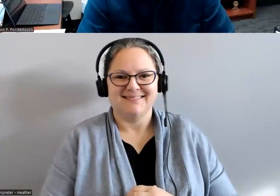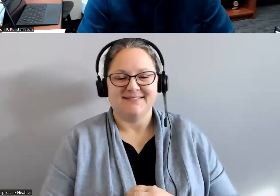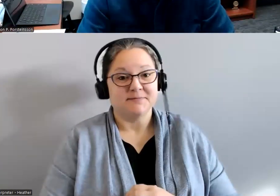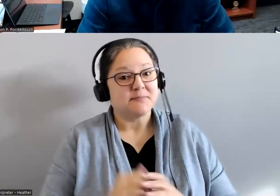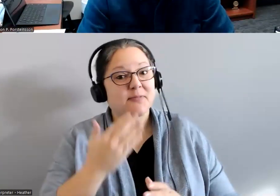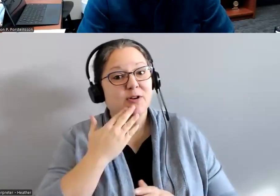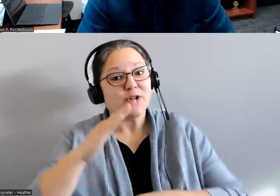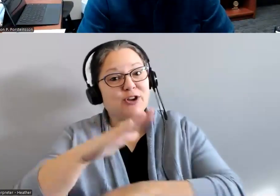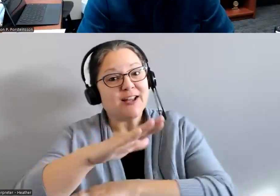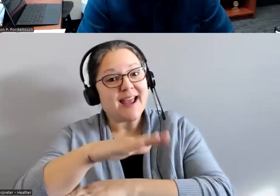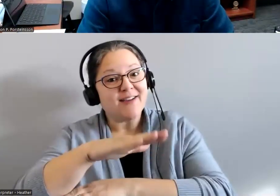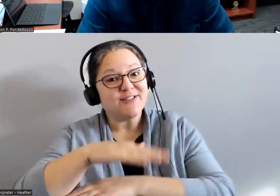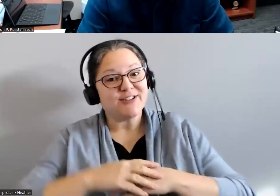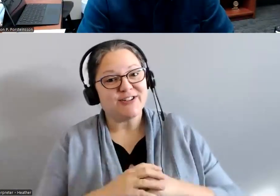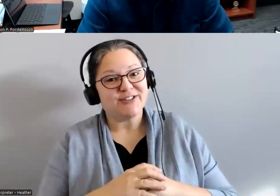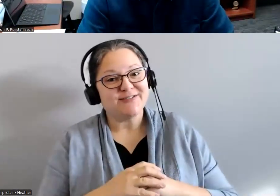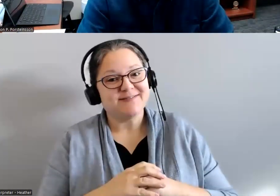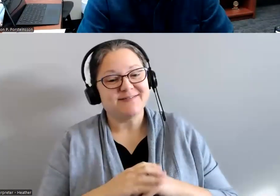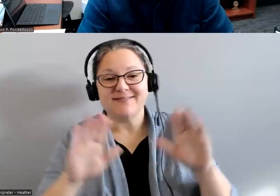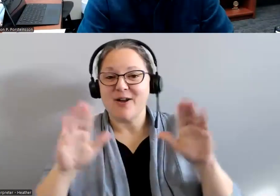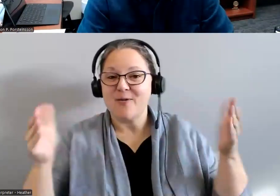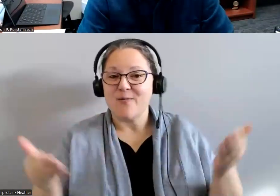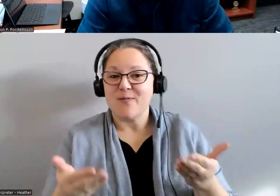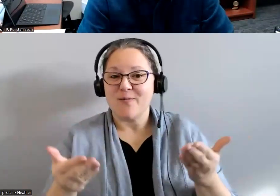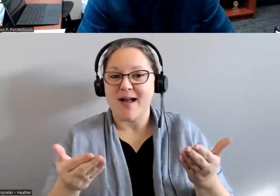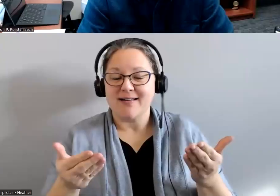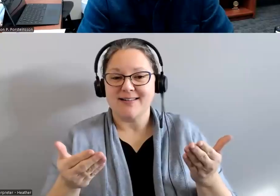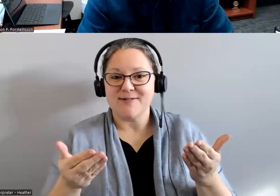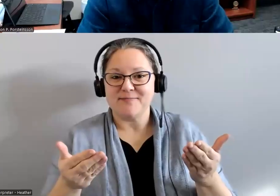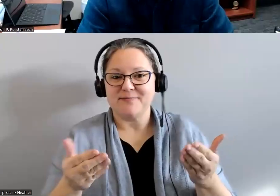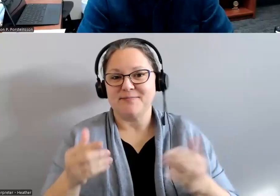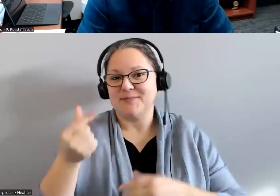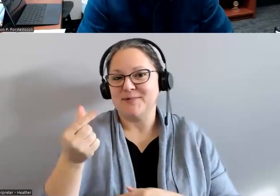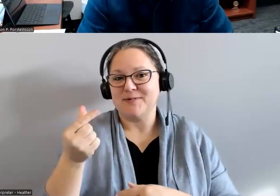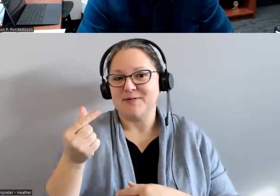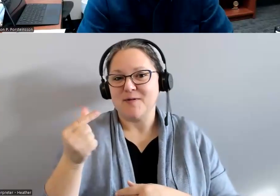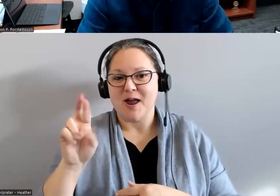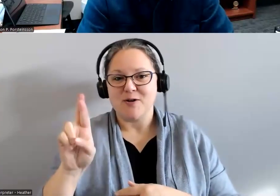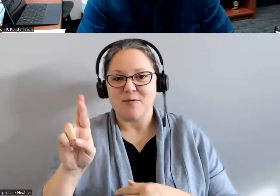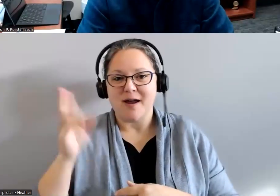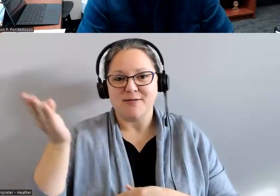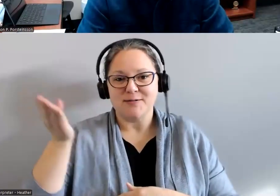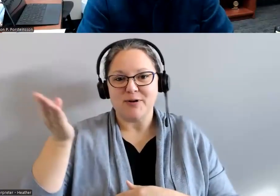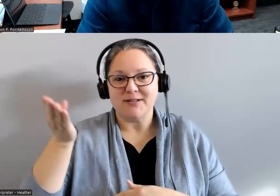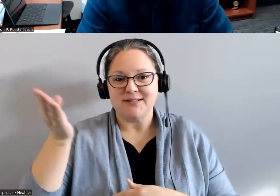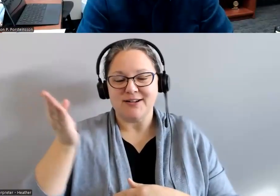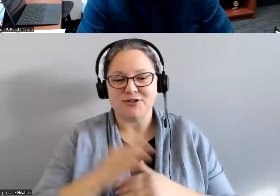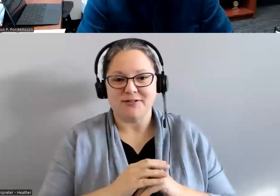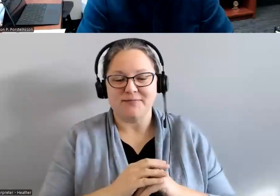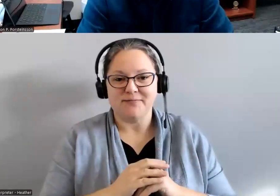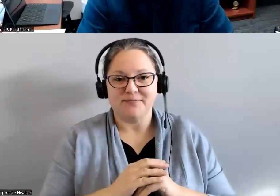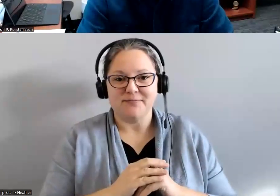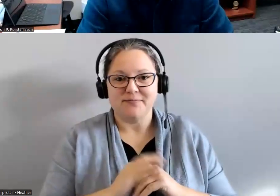Good afternoon, everyone, and welcome to this Grand Rounds presentation. Our